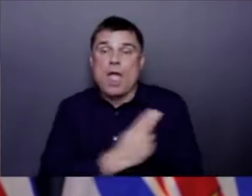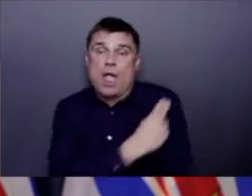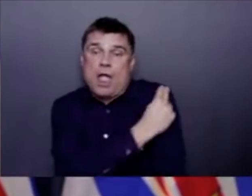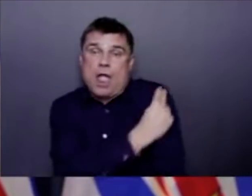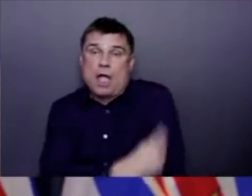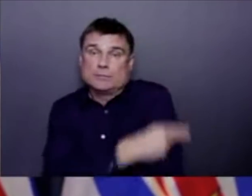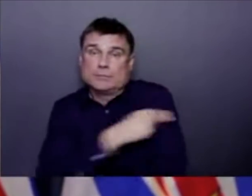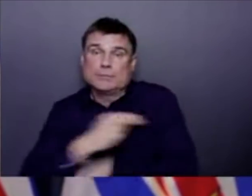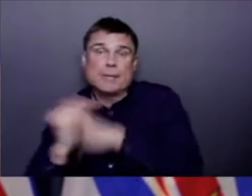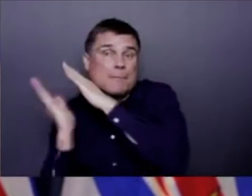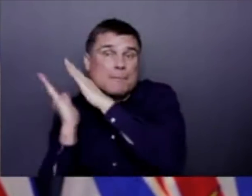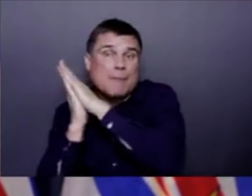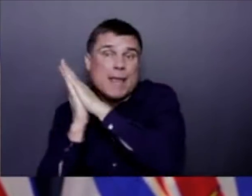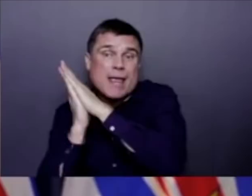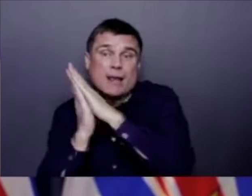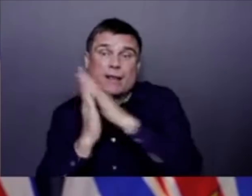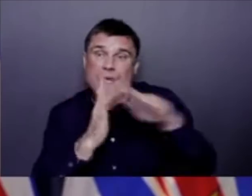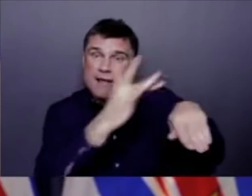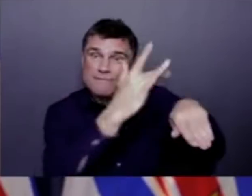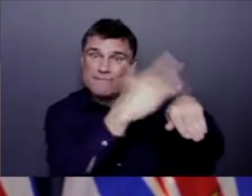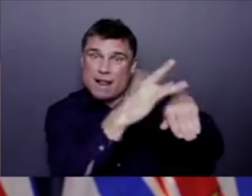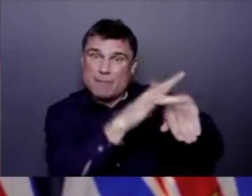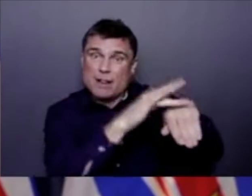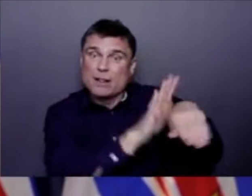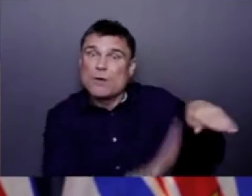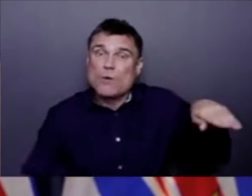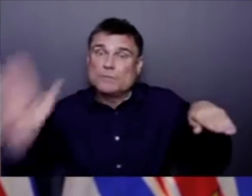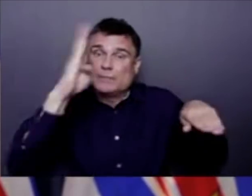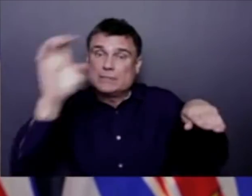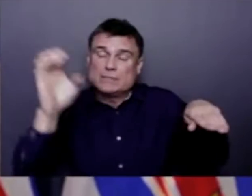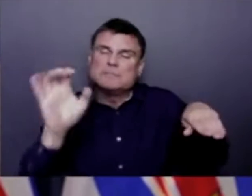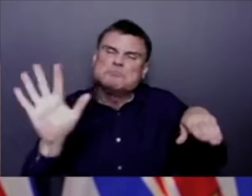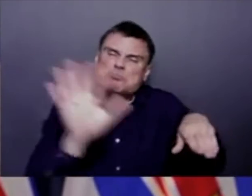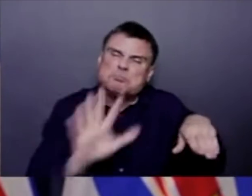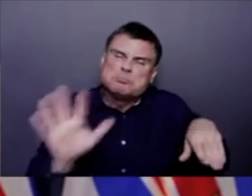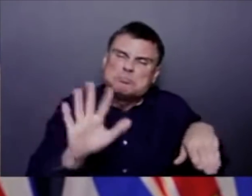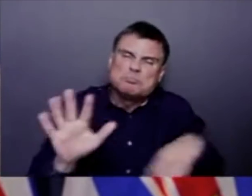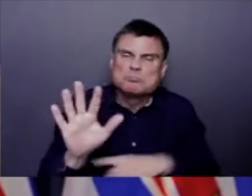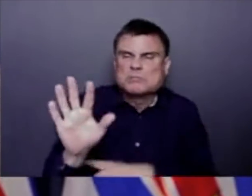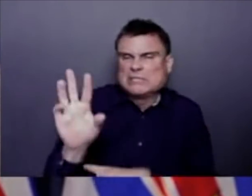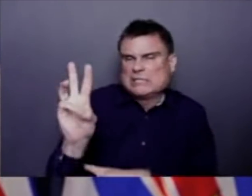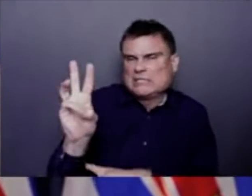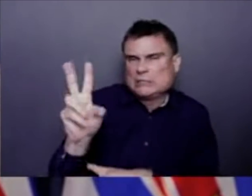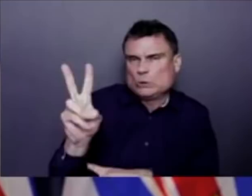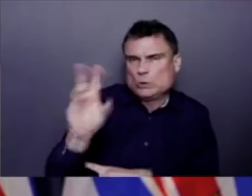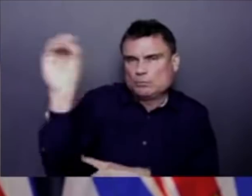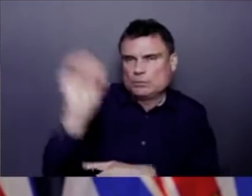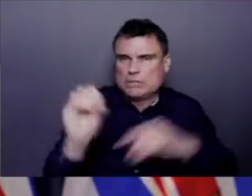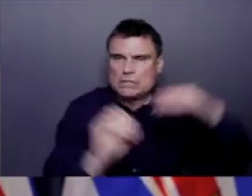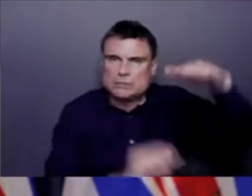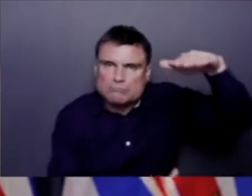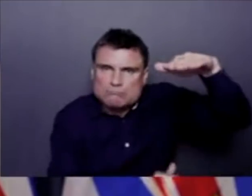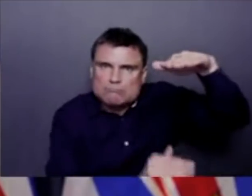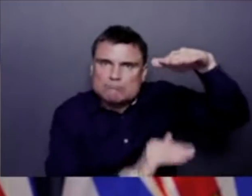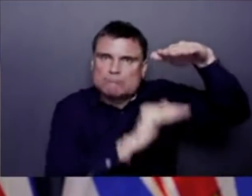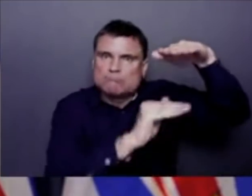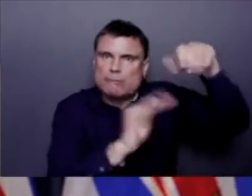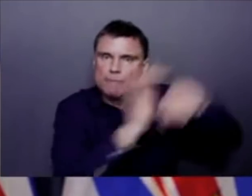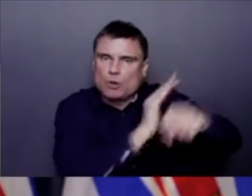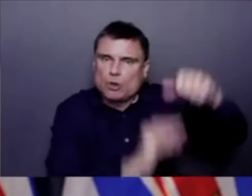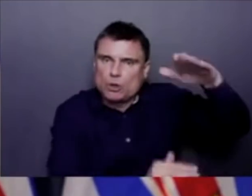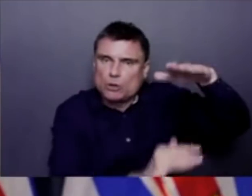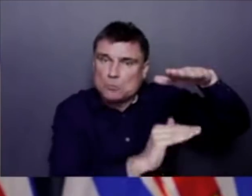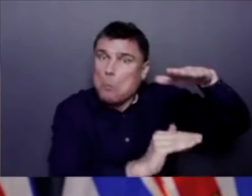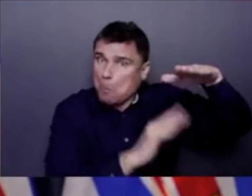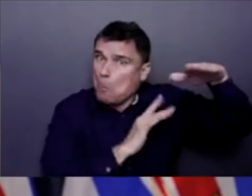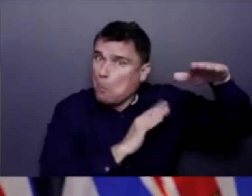83.6% capacity, which is below what we typically do. That's our occupancy rate. And when you add the surge